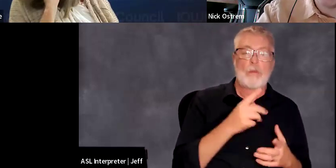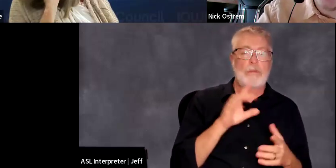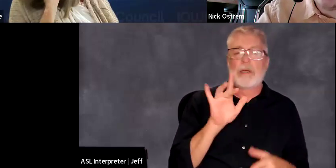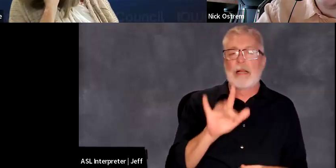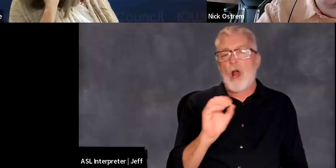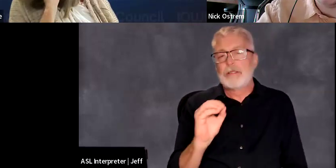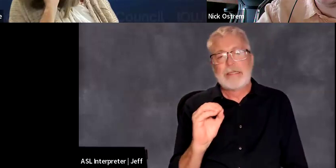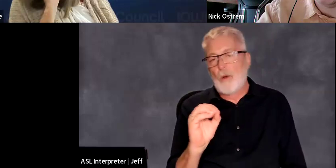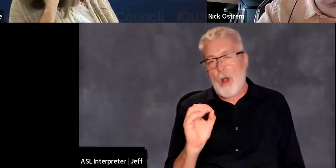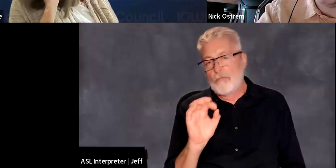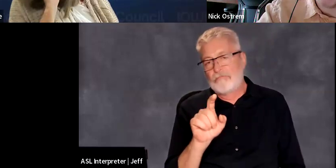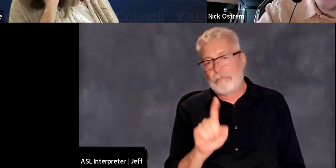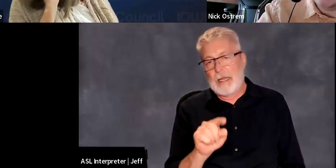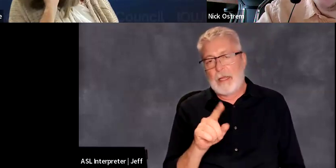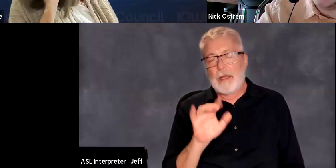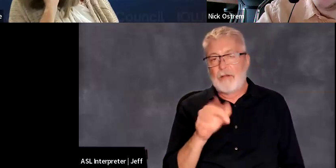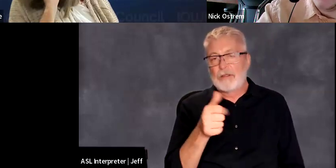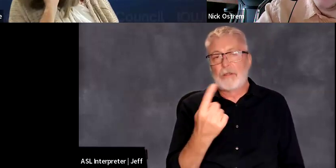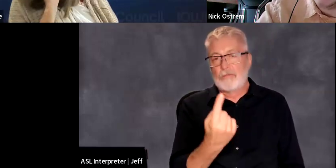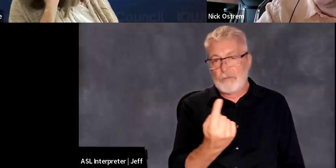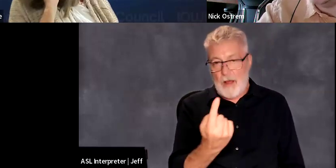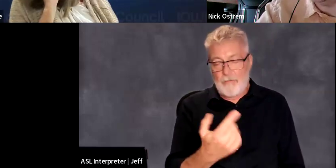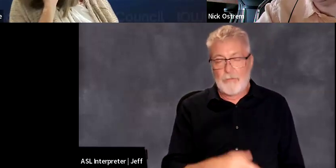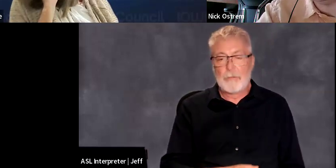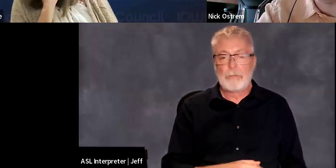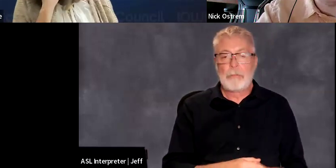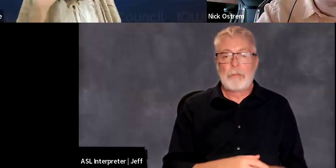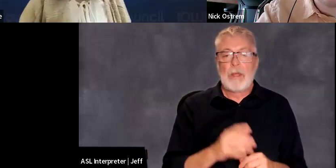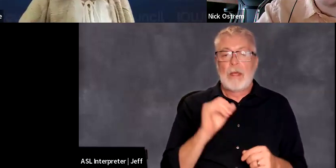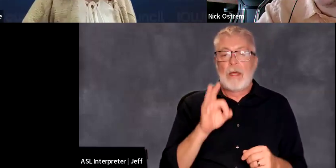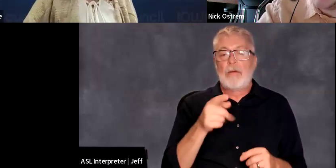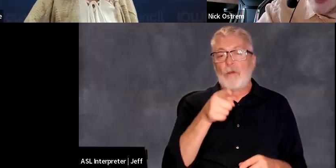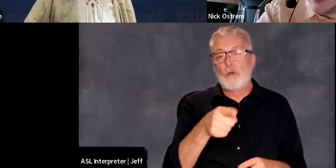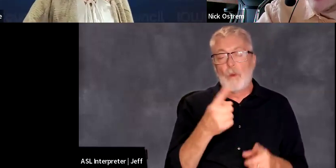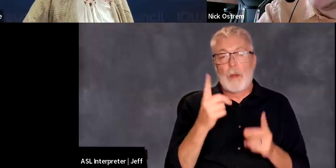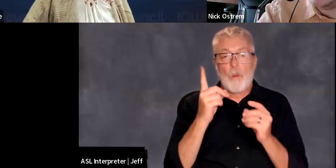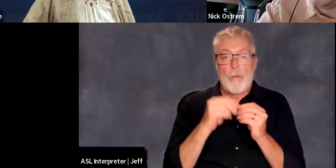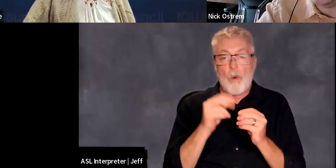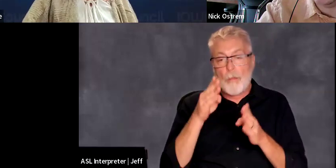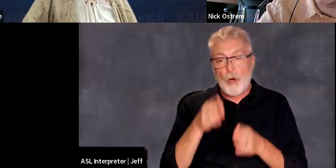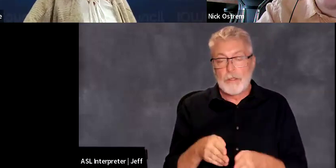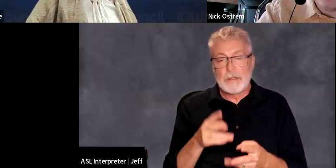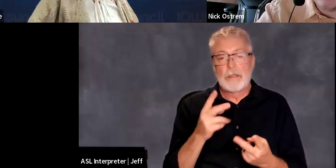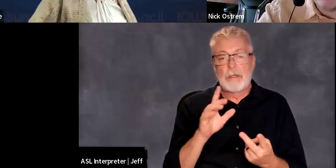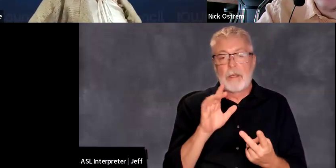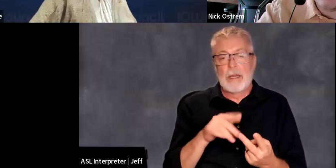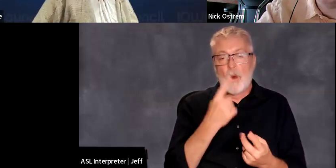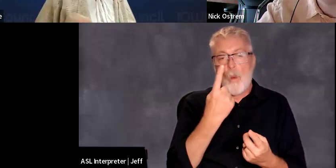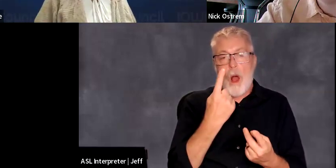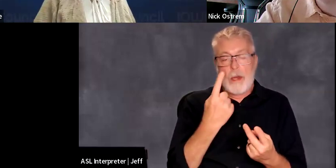it is just you, you can go ahead and click 0. If it is you and one other person, you can click